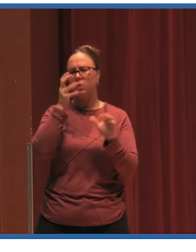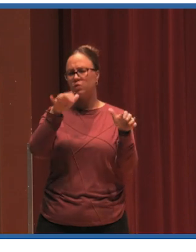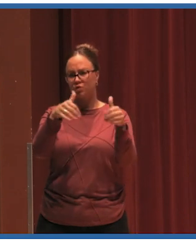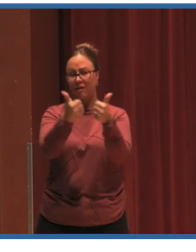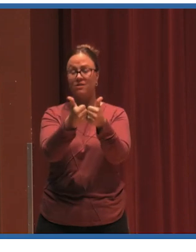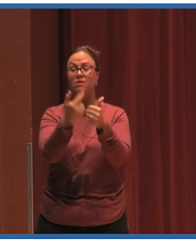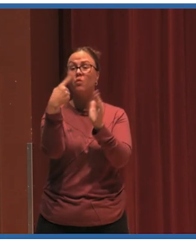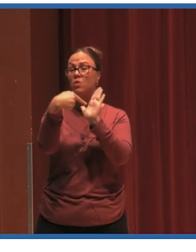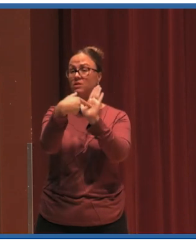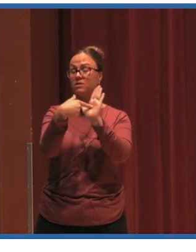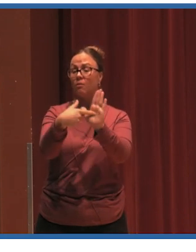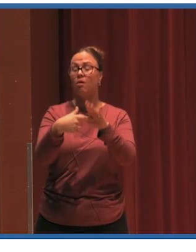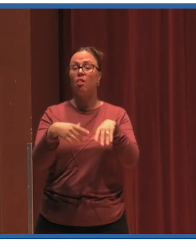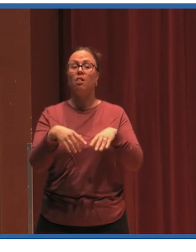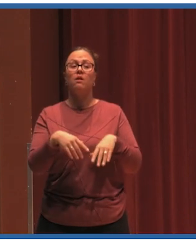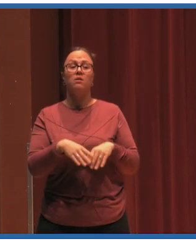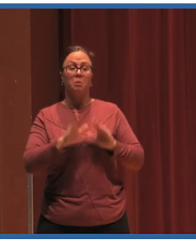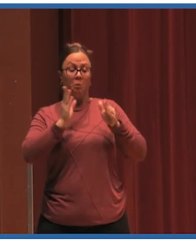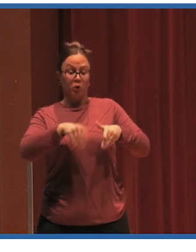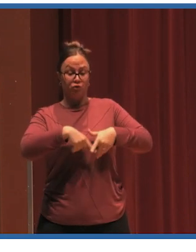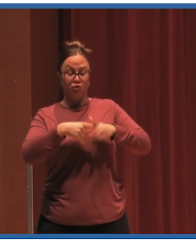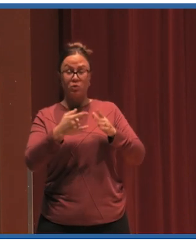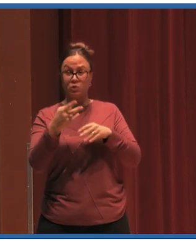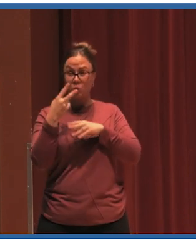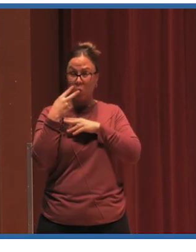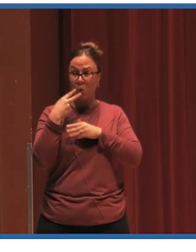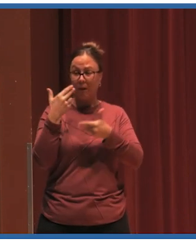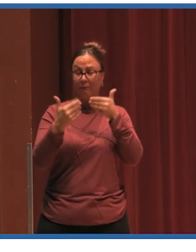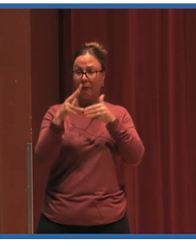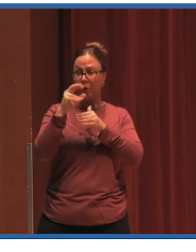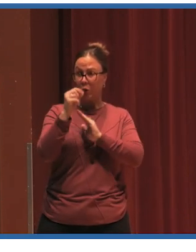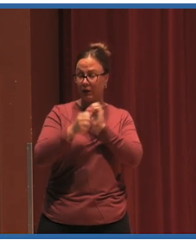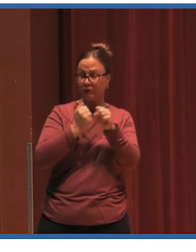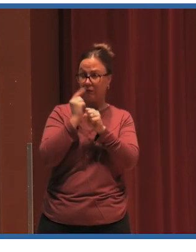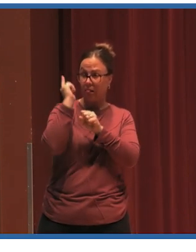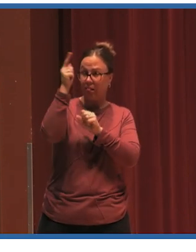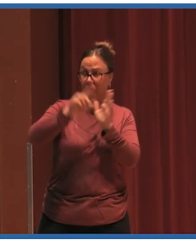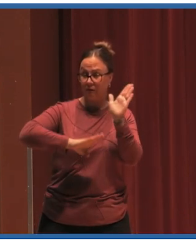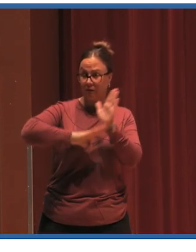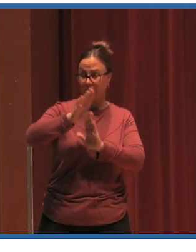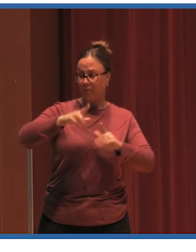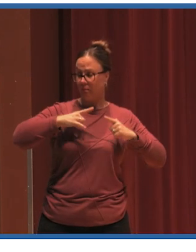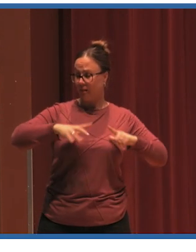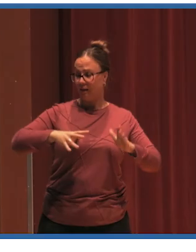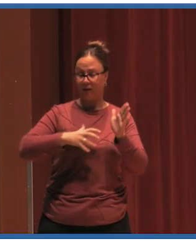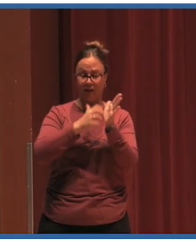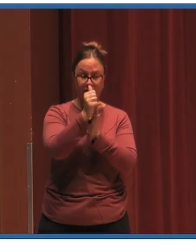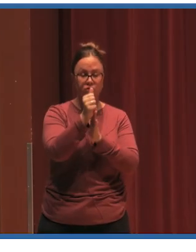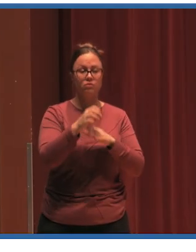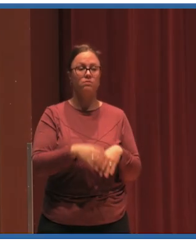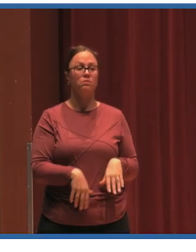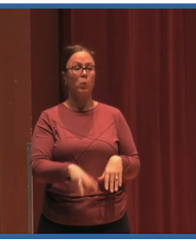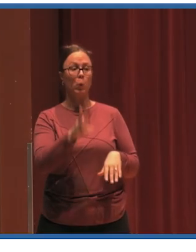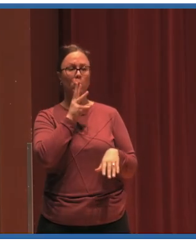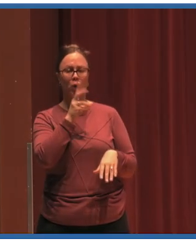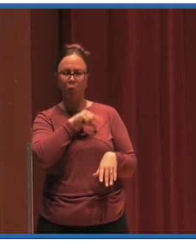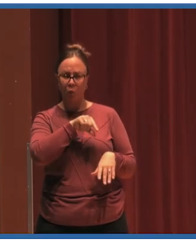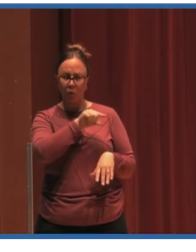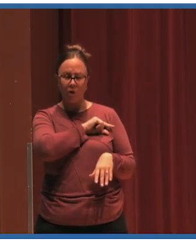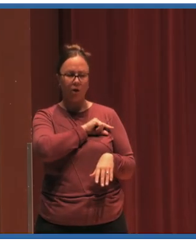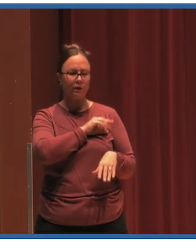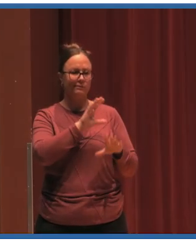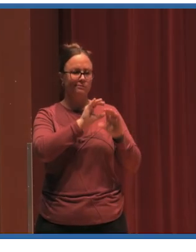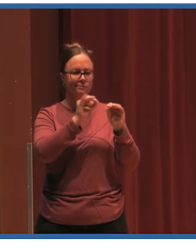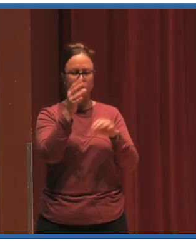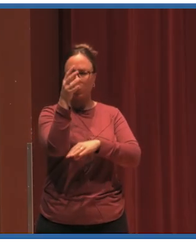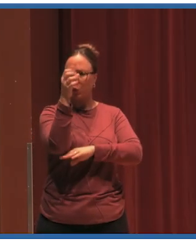until 30 years after a person starts smoking. Also, when we talk about things like water quality, there is no record of all the different